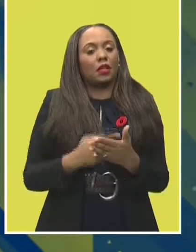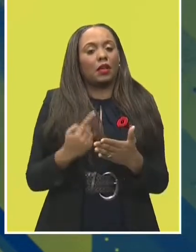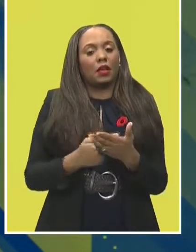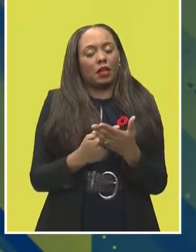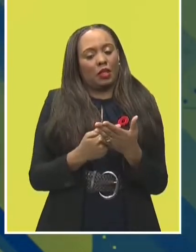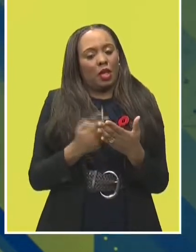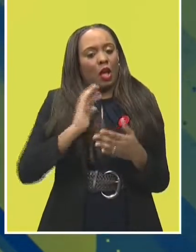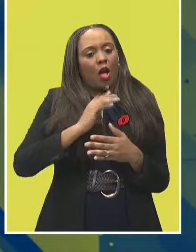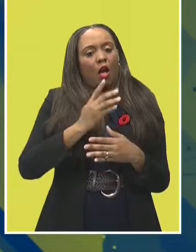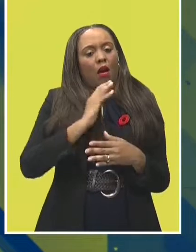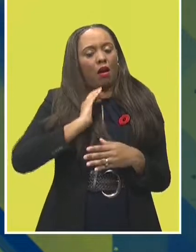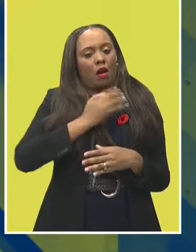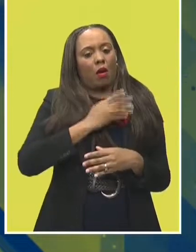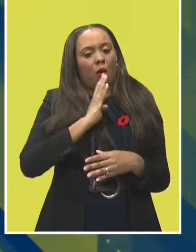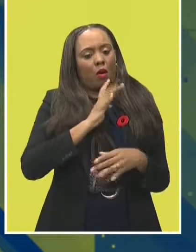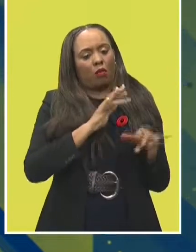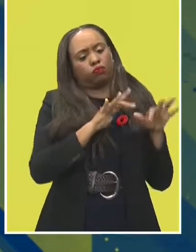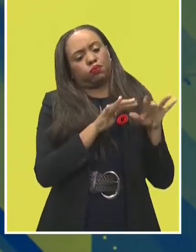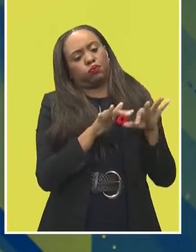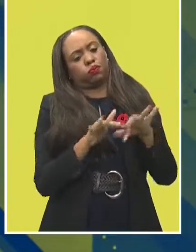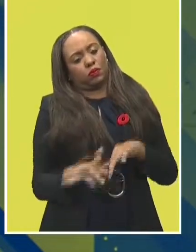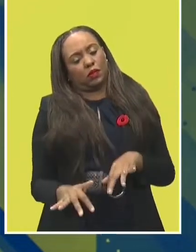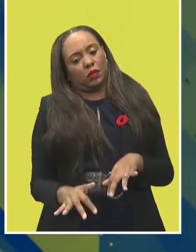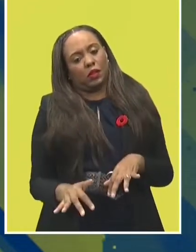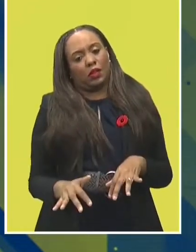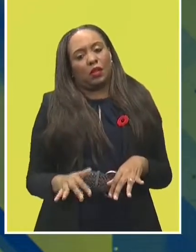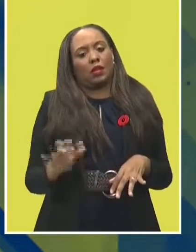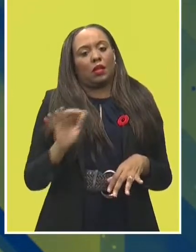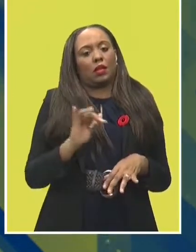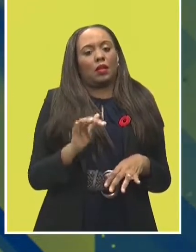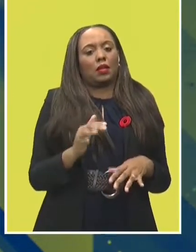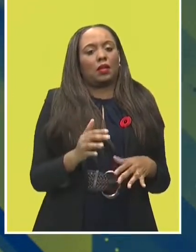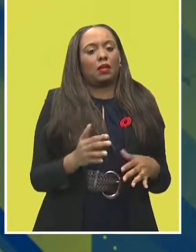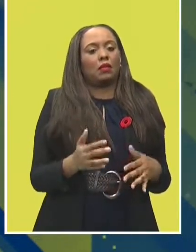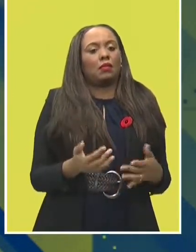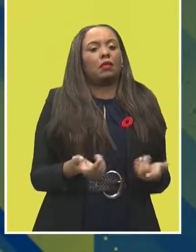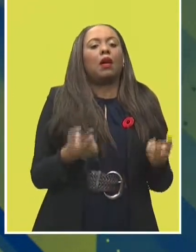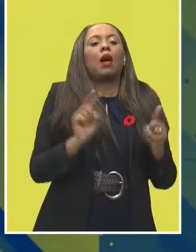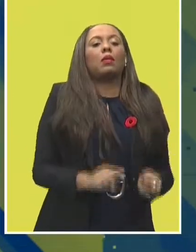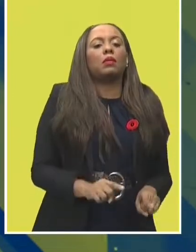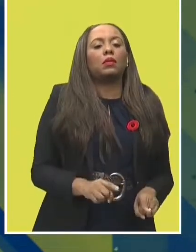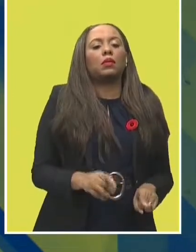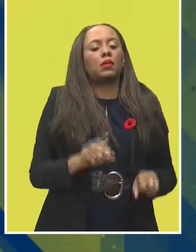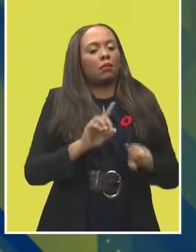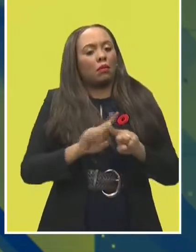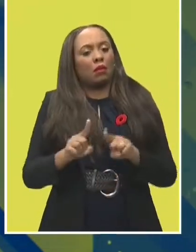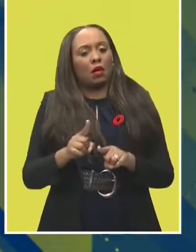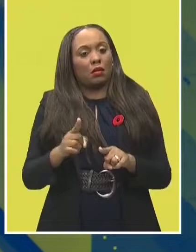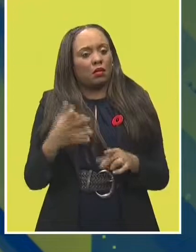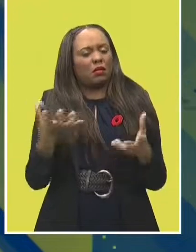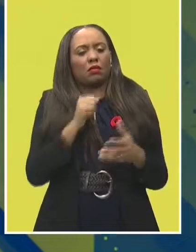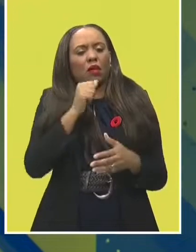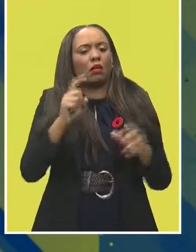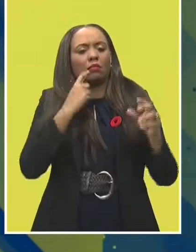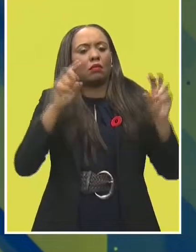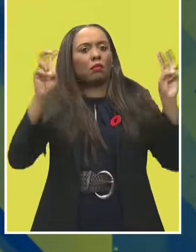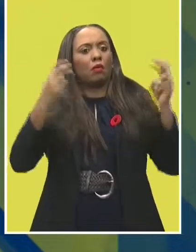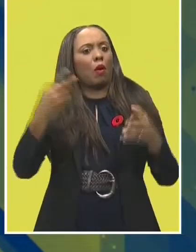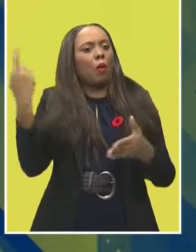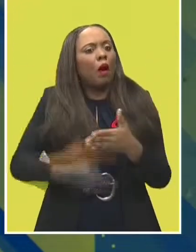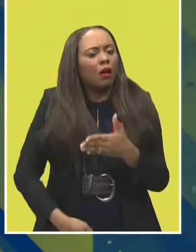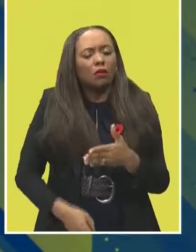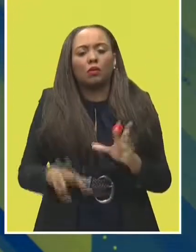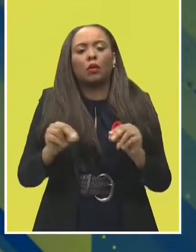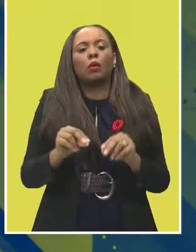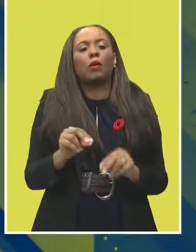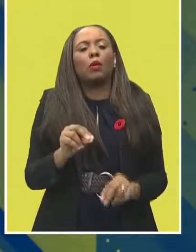into one long word. For example, happen rather than happened, and rather than what lead to the phrase